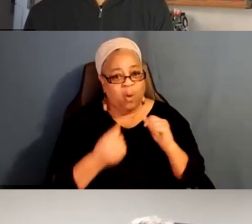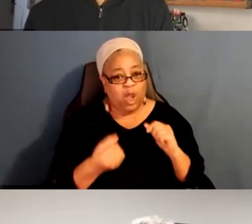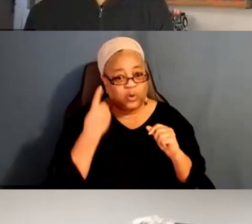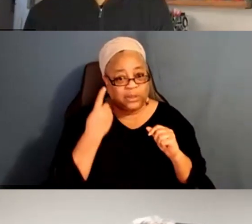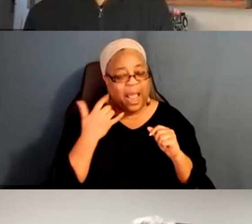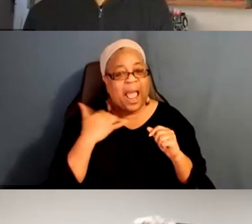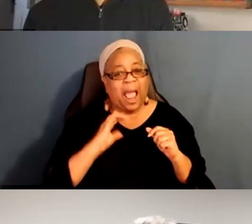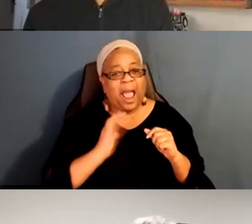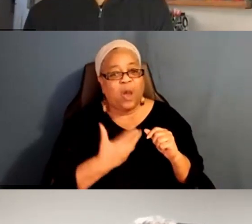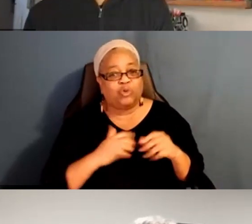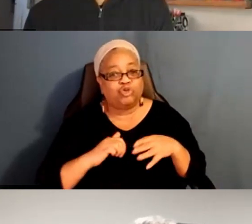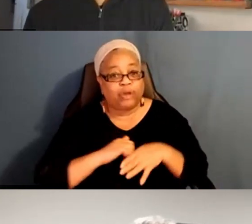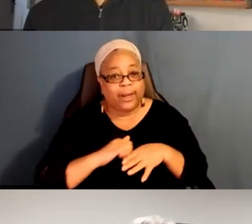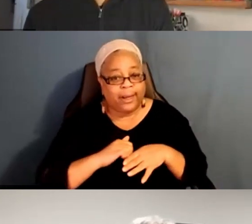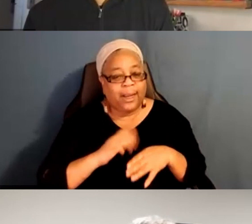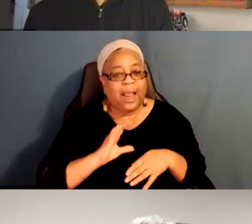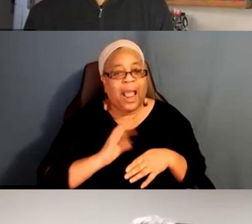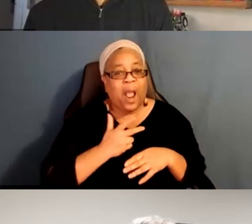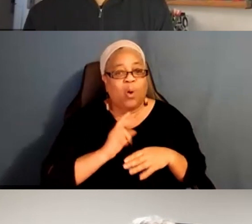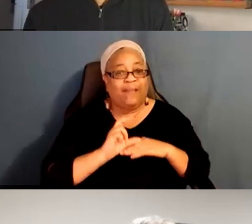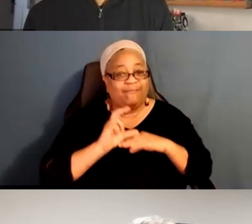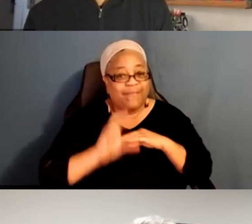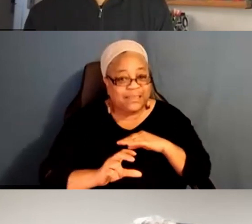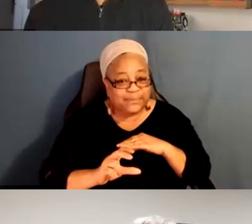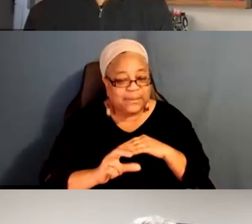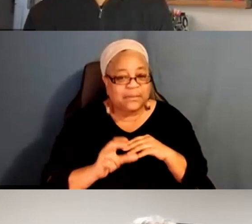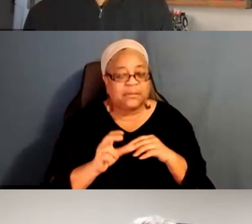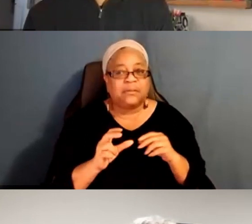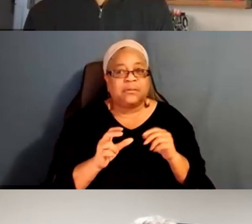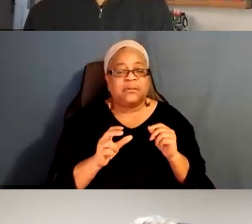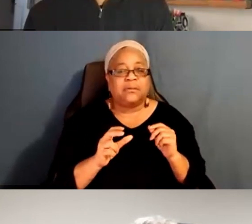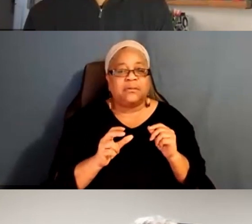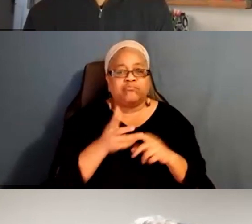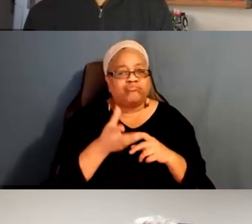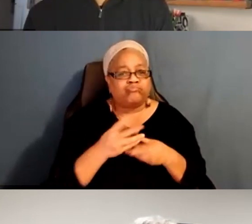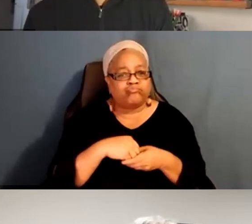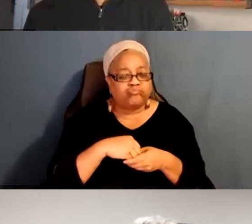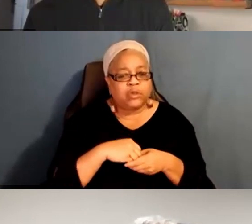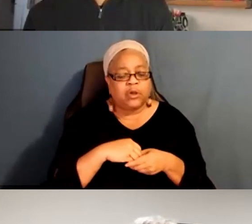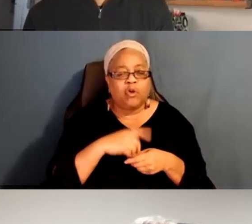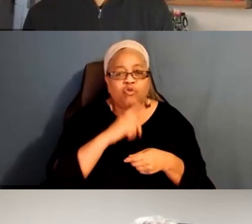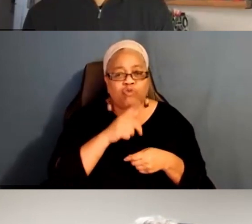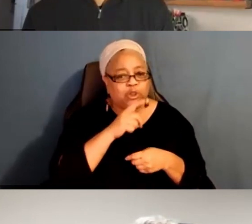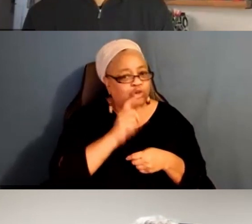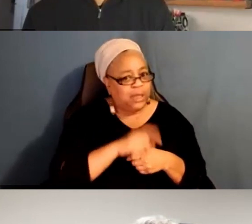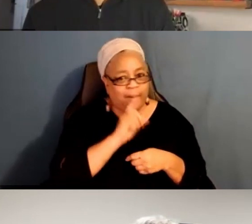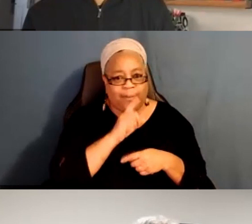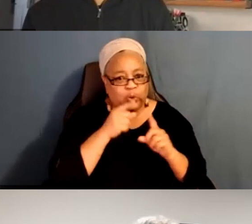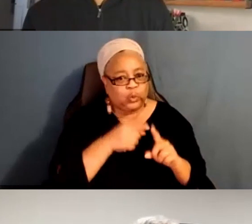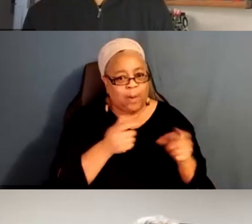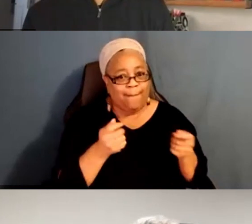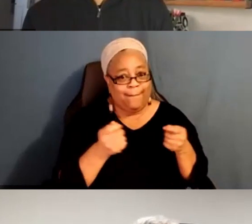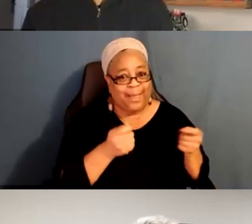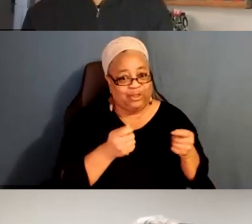our investments, isn't really towards, or should not be towards necessarily mastery in the